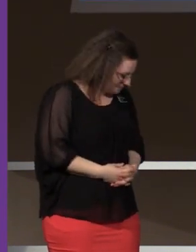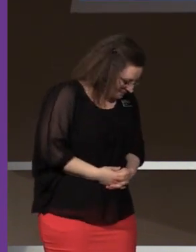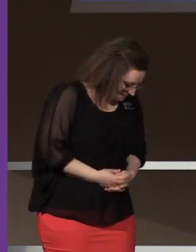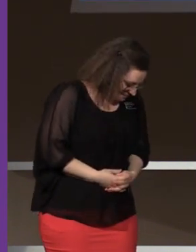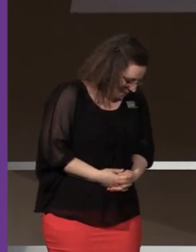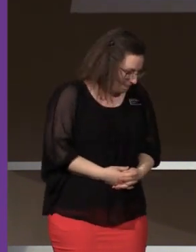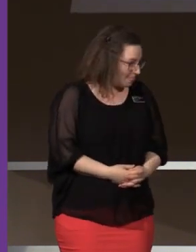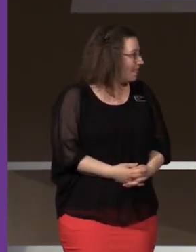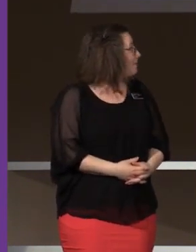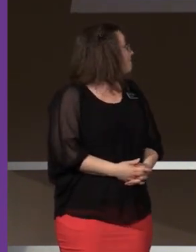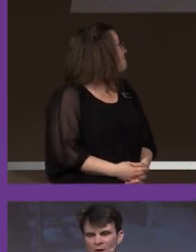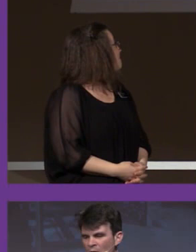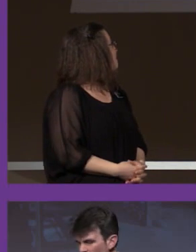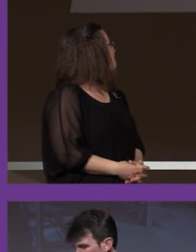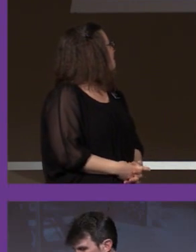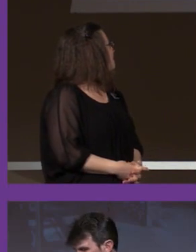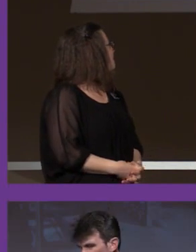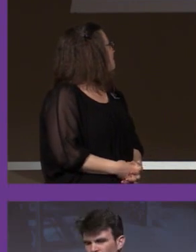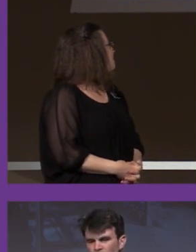I'll just skip over the titles.